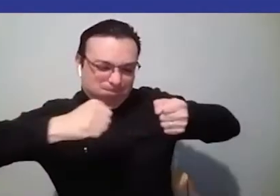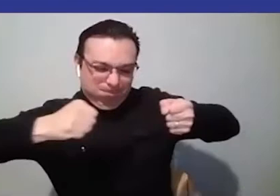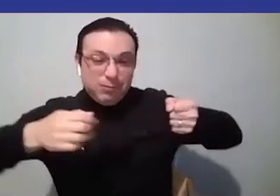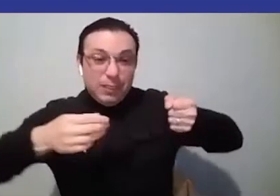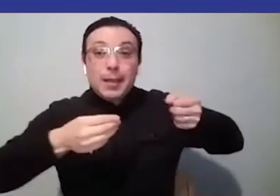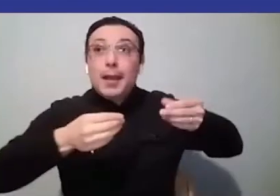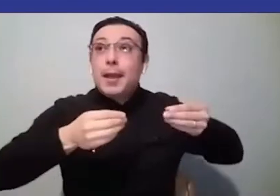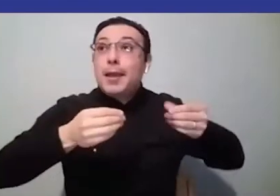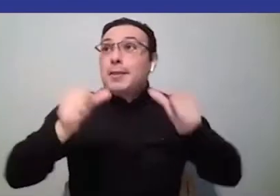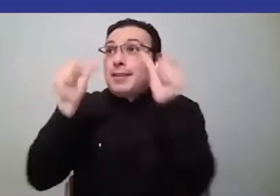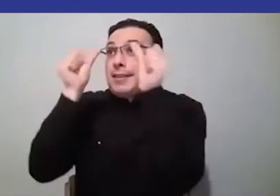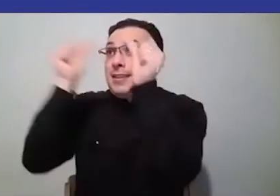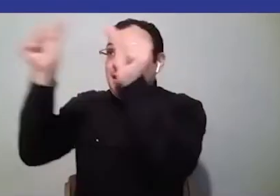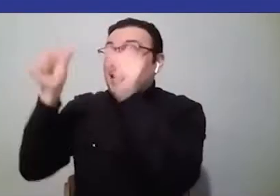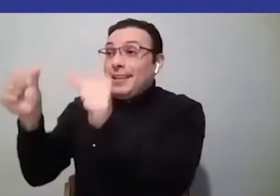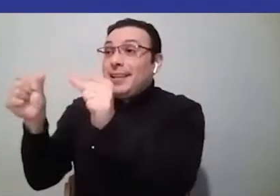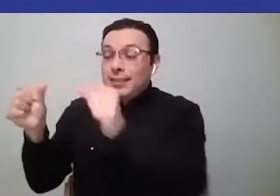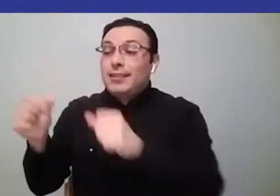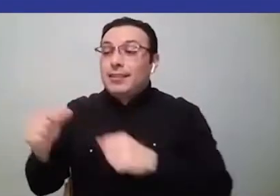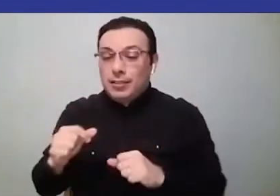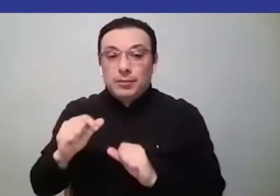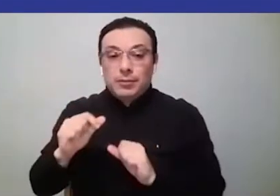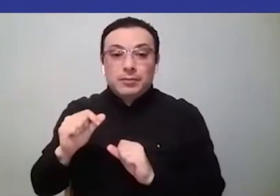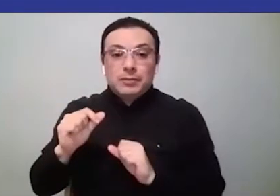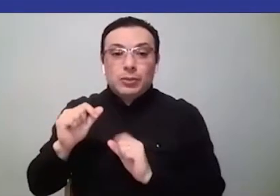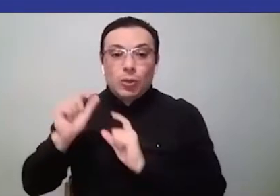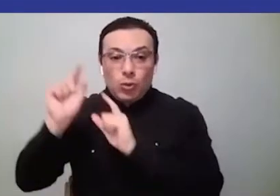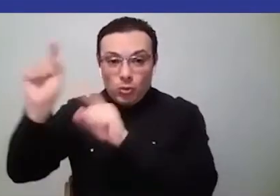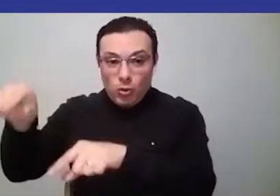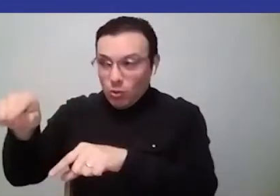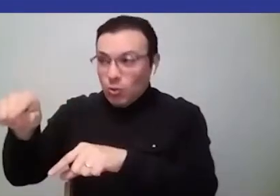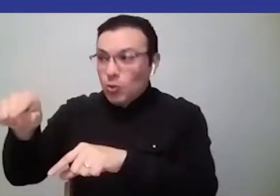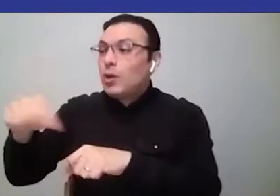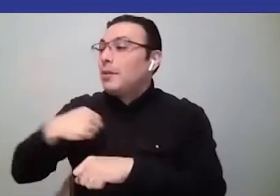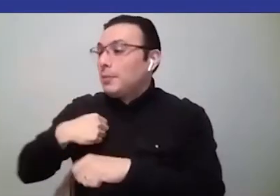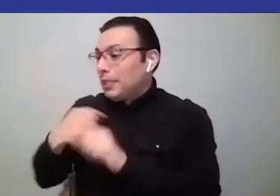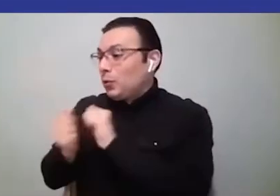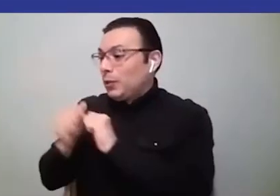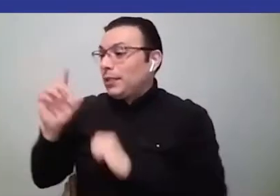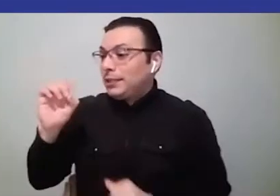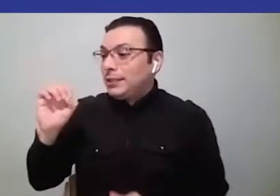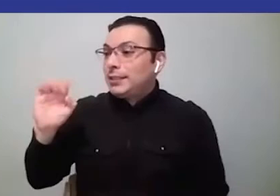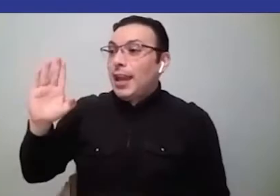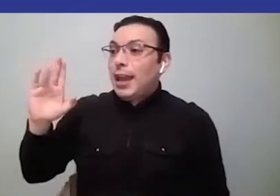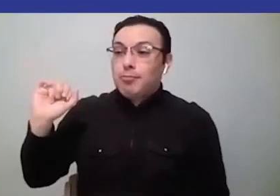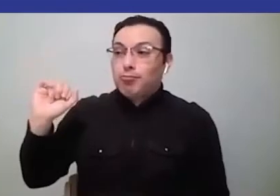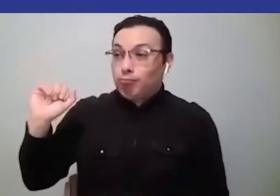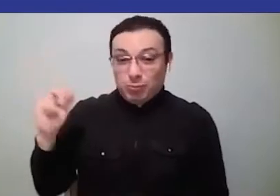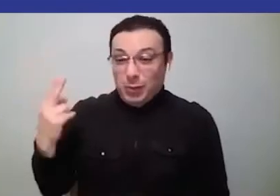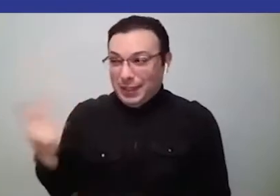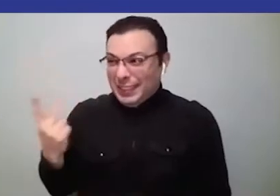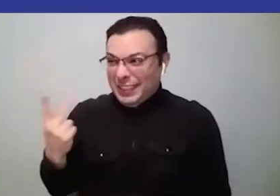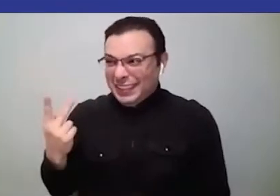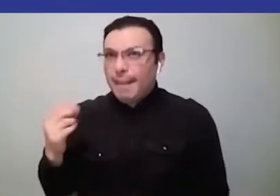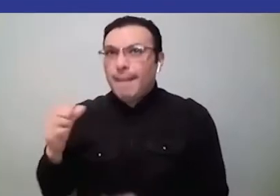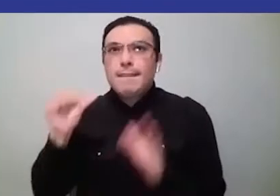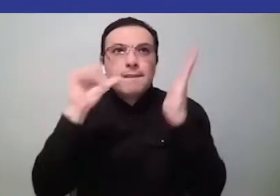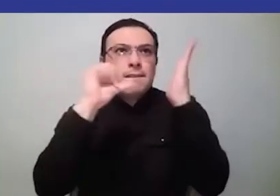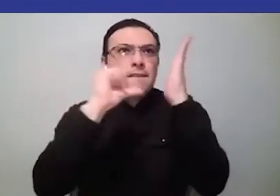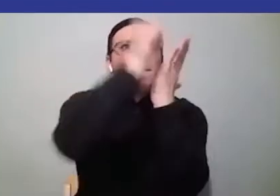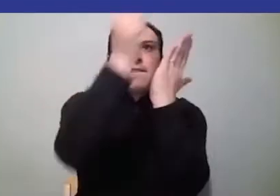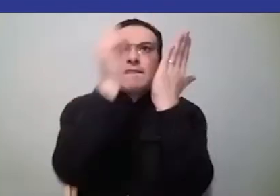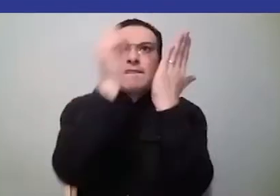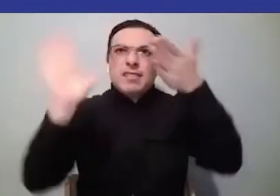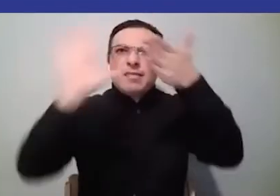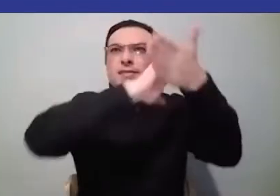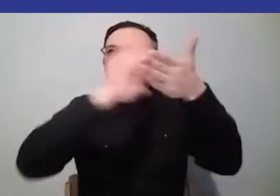and along with Deborah, I covered that offending word over and over. And then I wrote